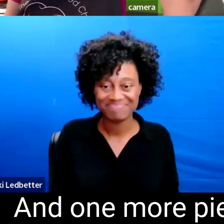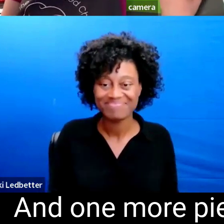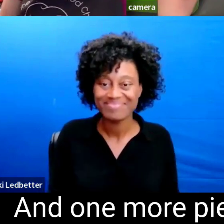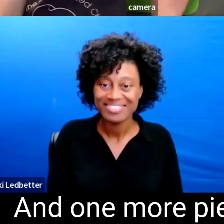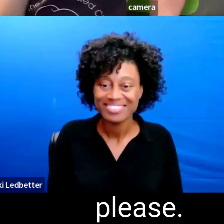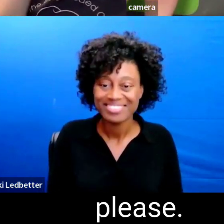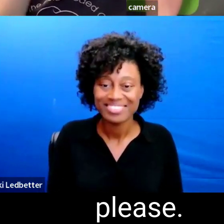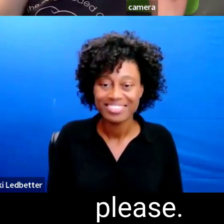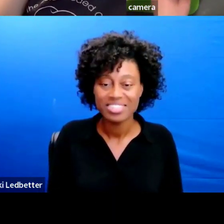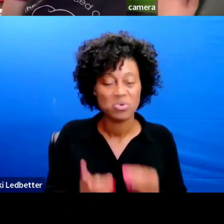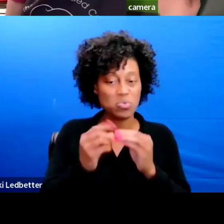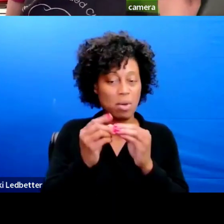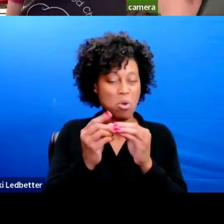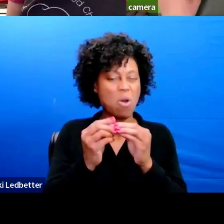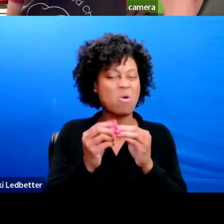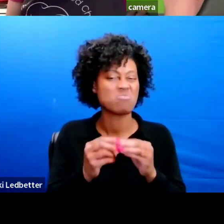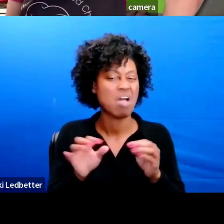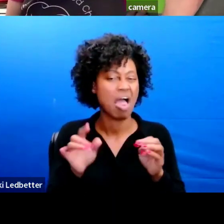And 1 more piece, please.